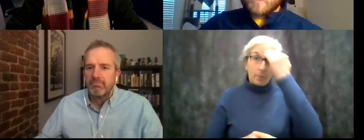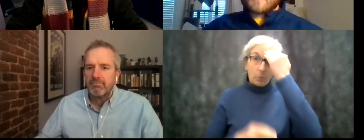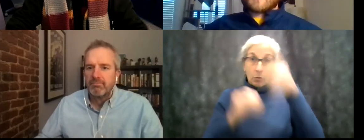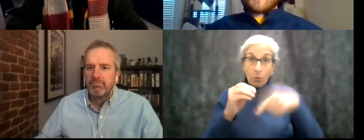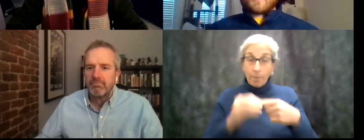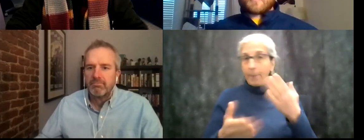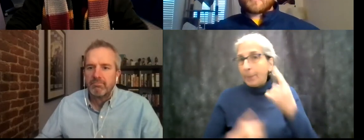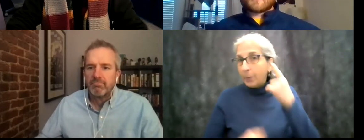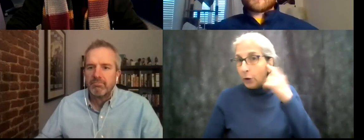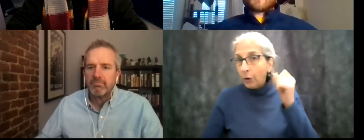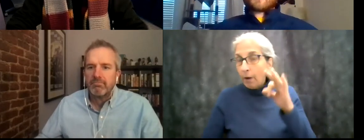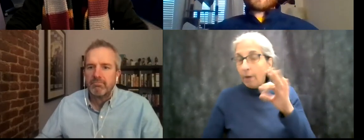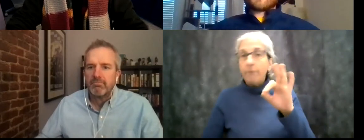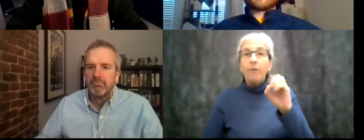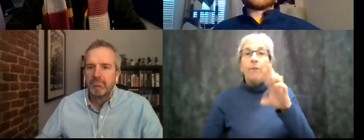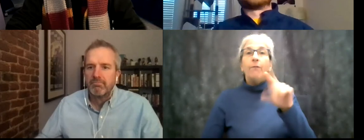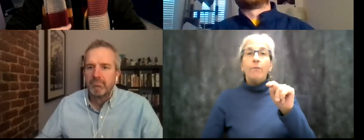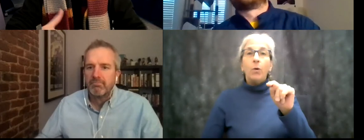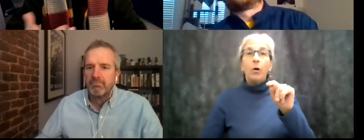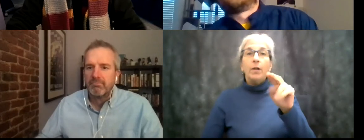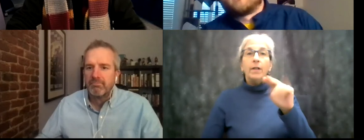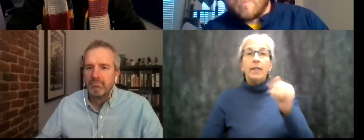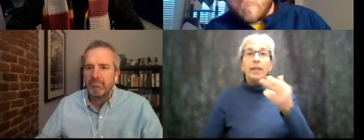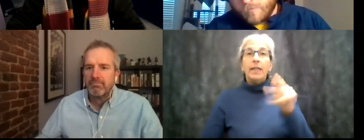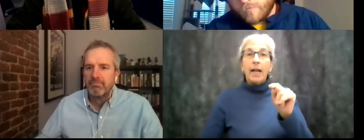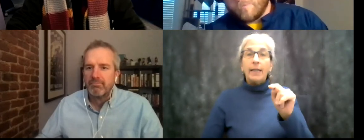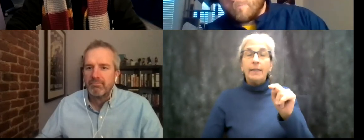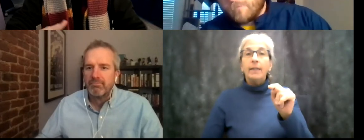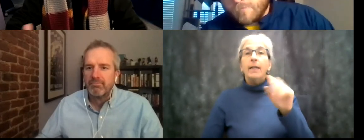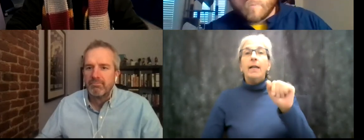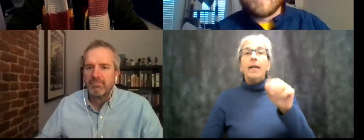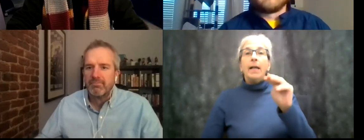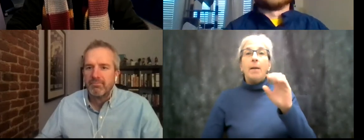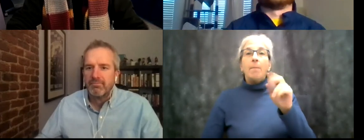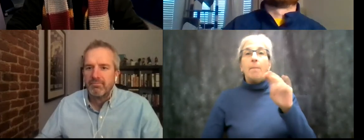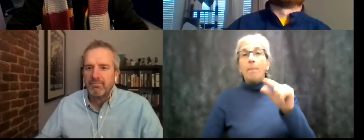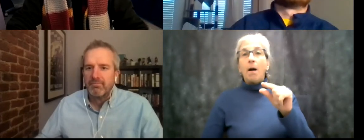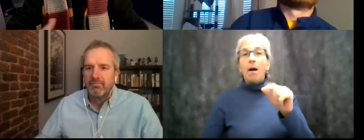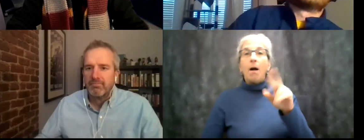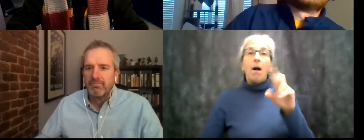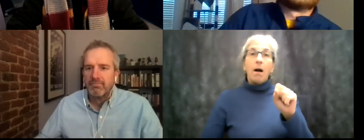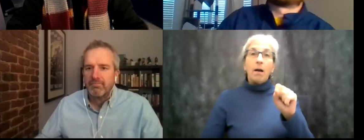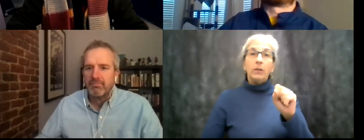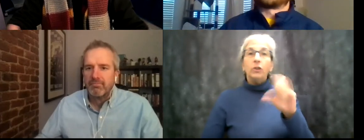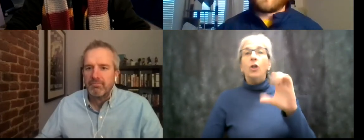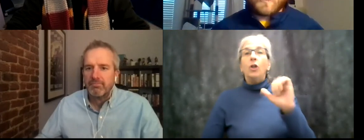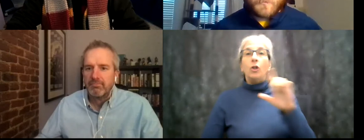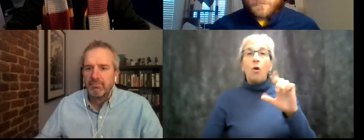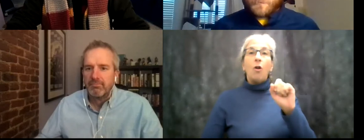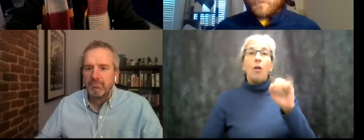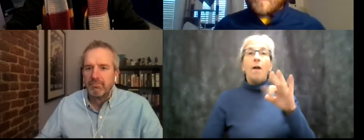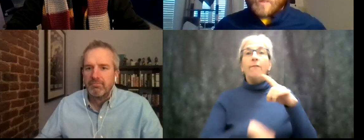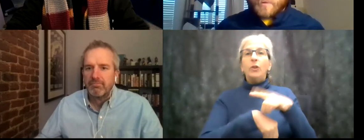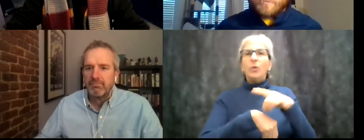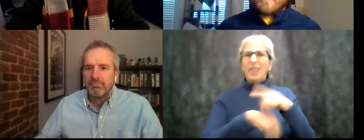heard, like Fortnite or Among Us or Call of Duty, or all of these, you know, name